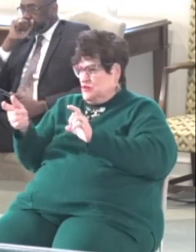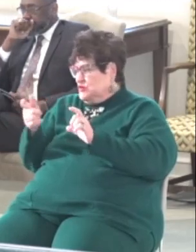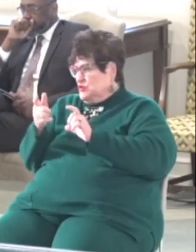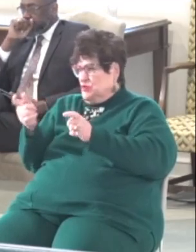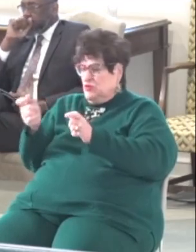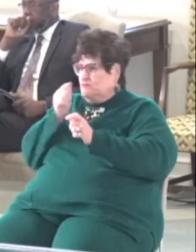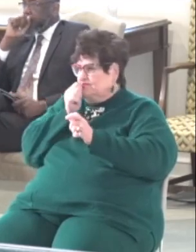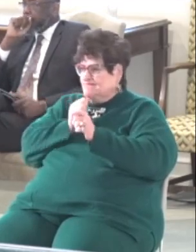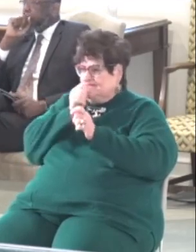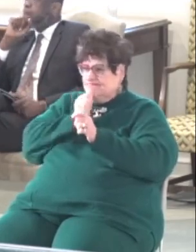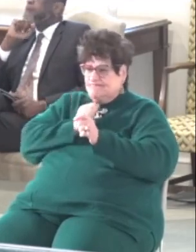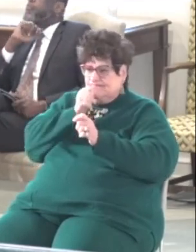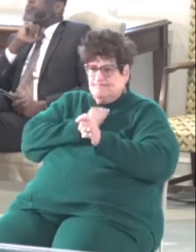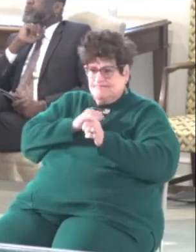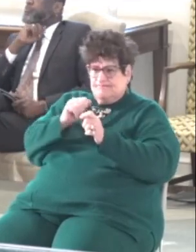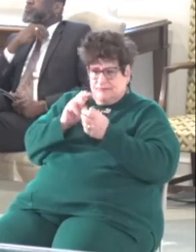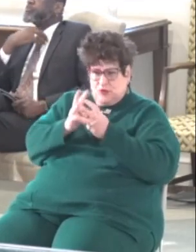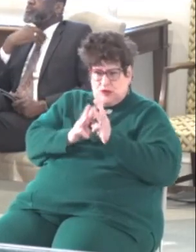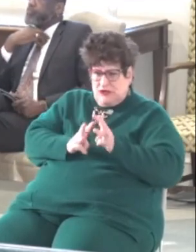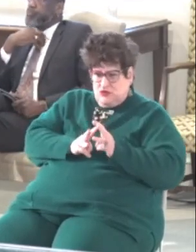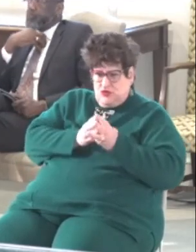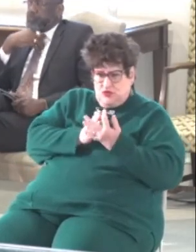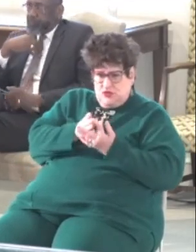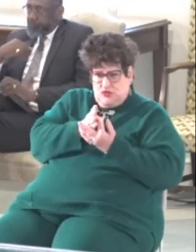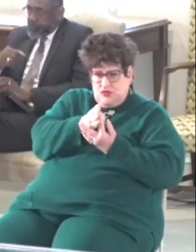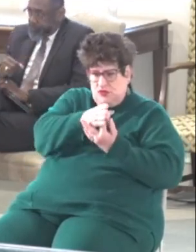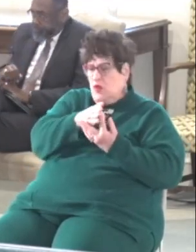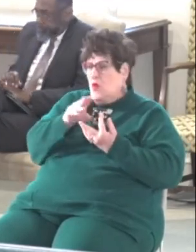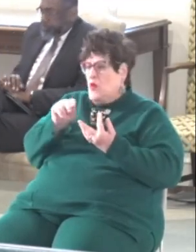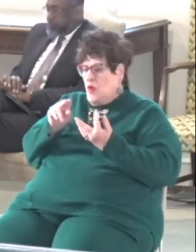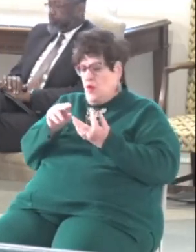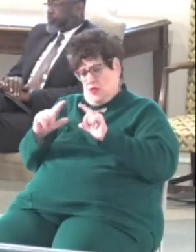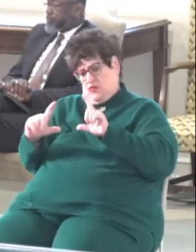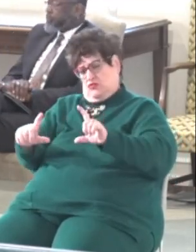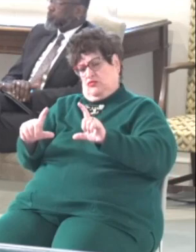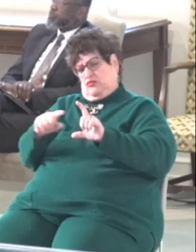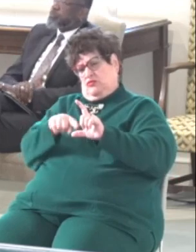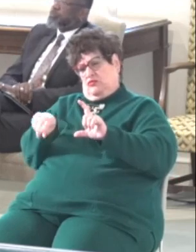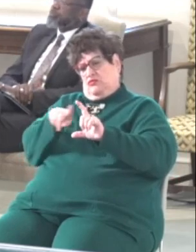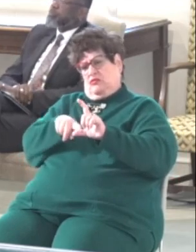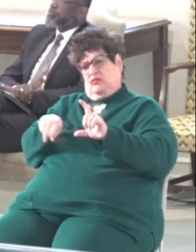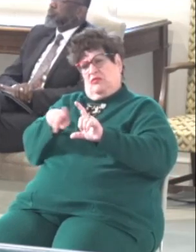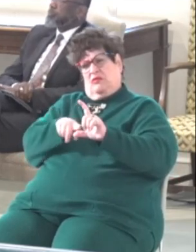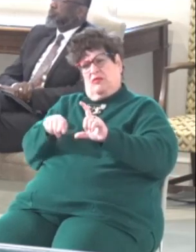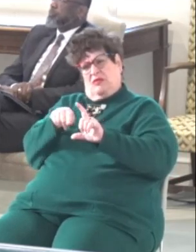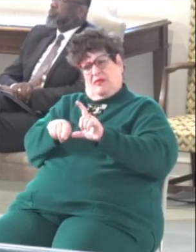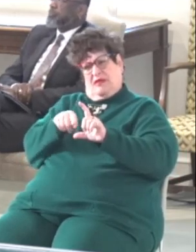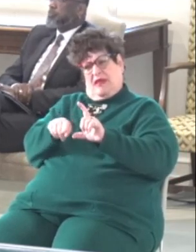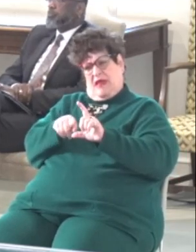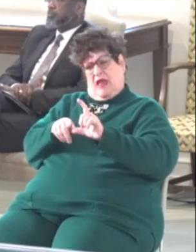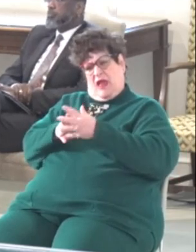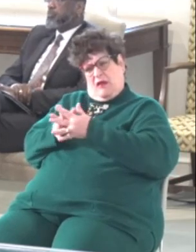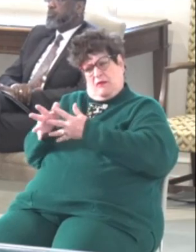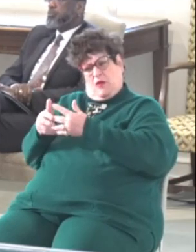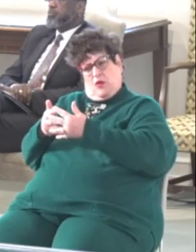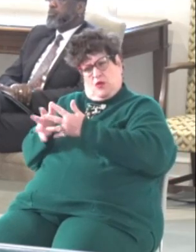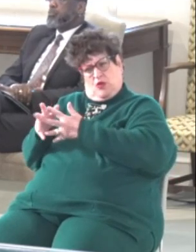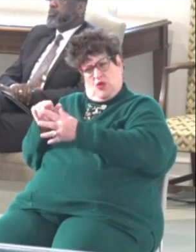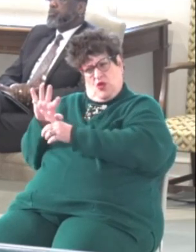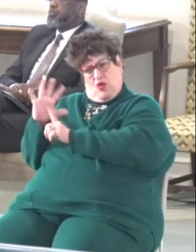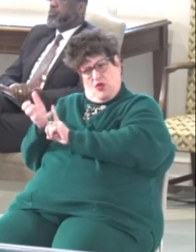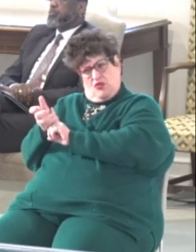on how to winter through, he recognizes that their methods are deeply intertwined with their culture and their